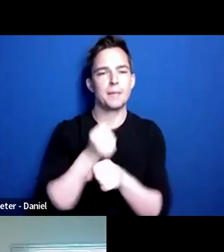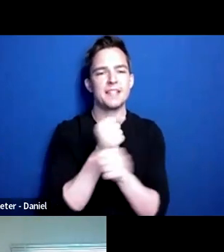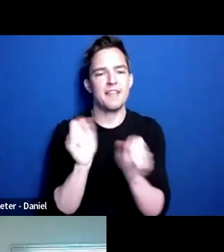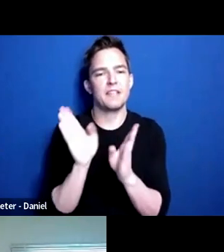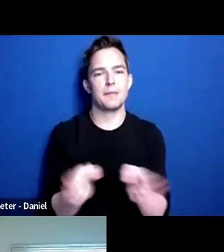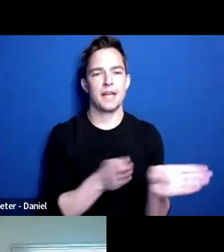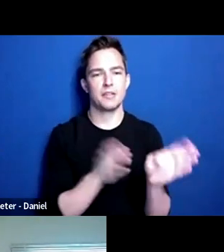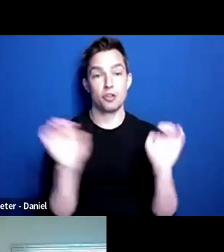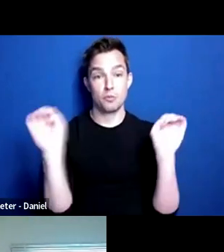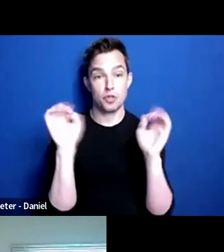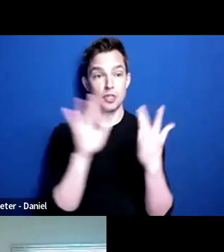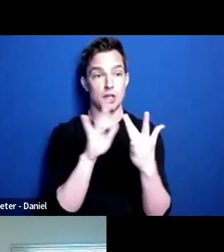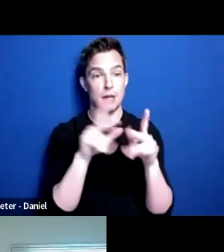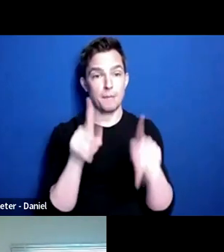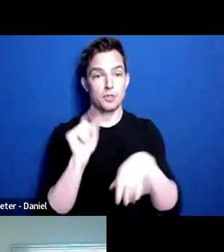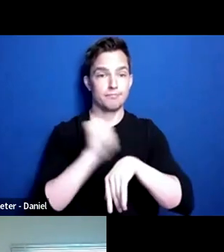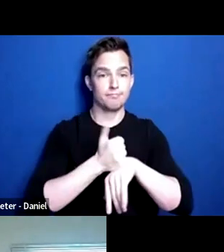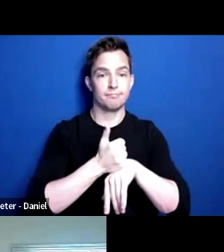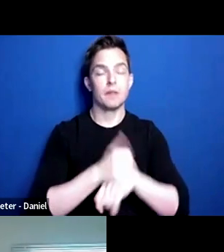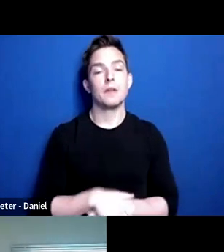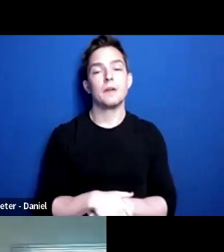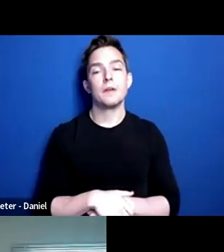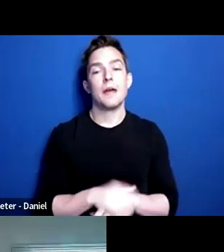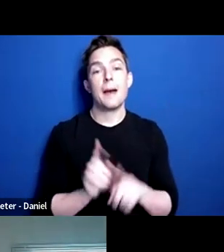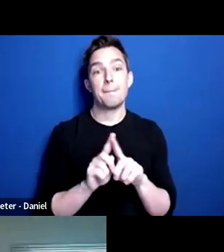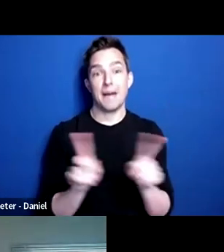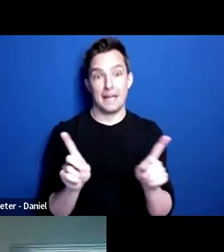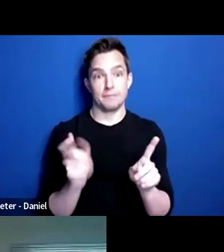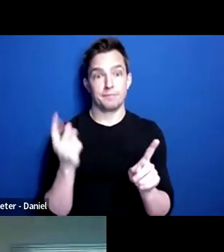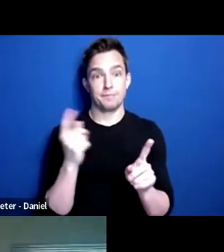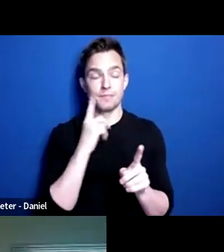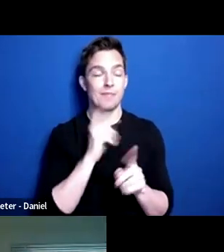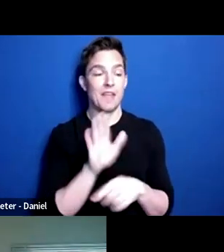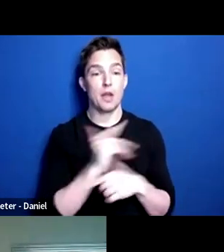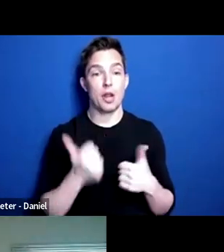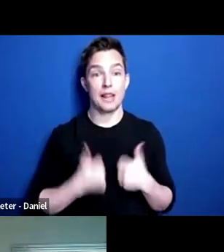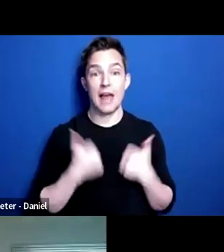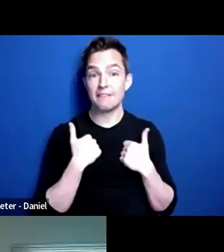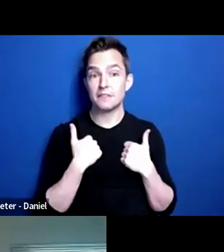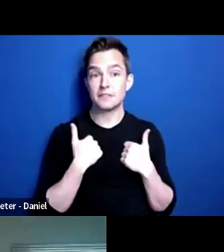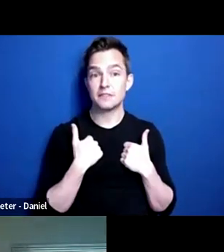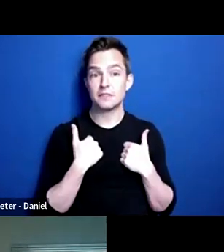having an emergency contact in place, but their life in terms of